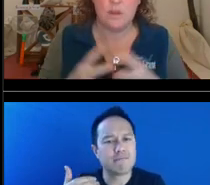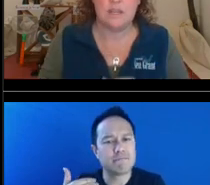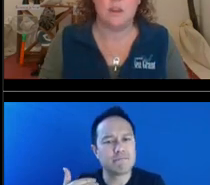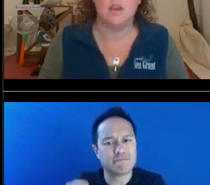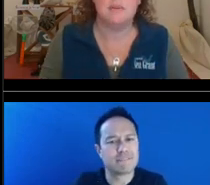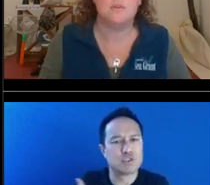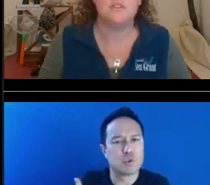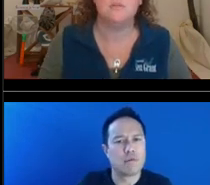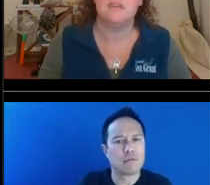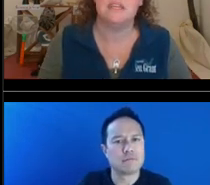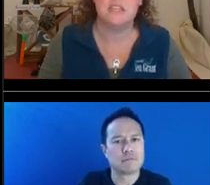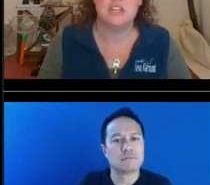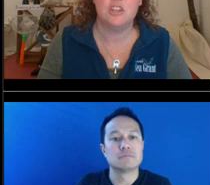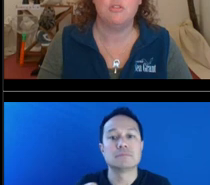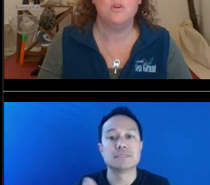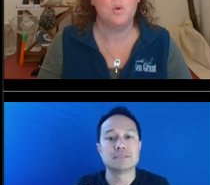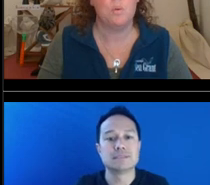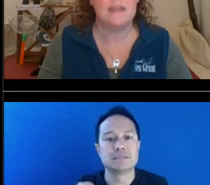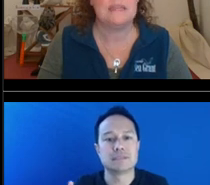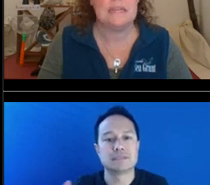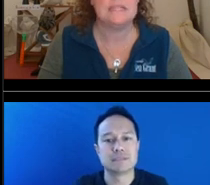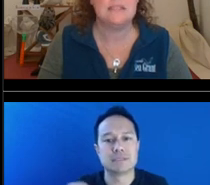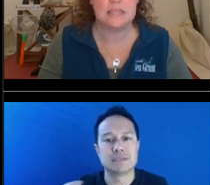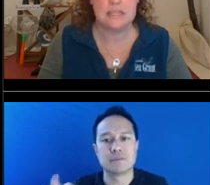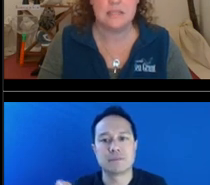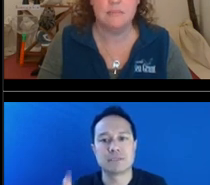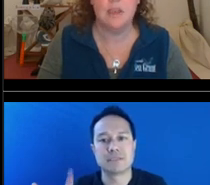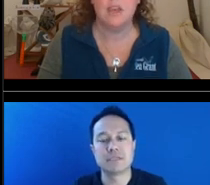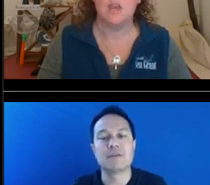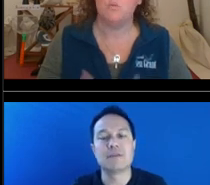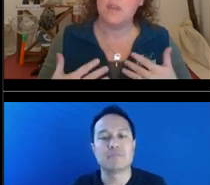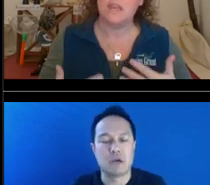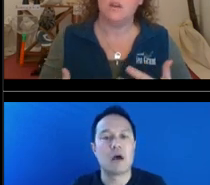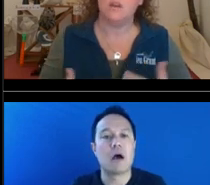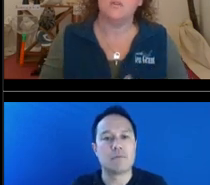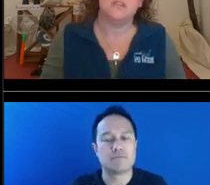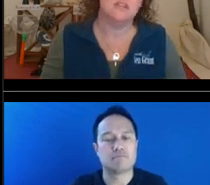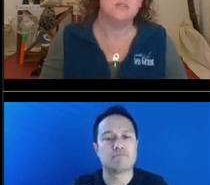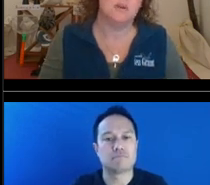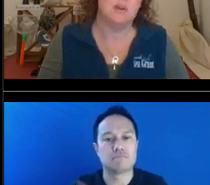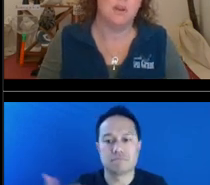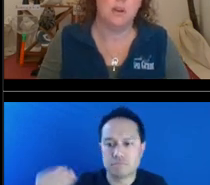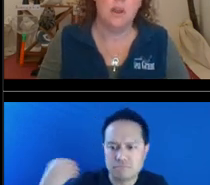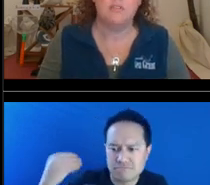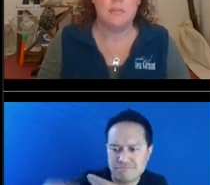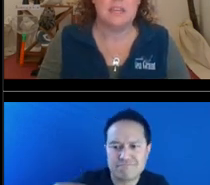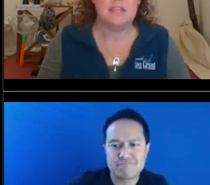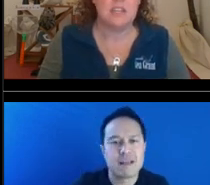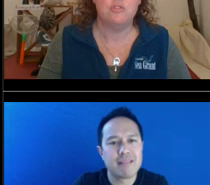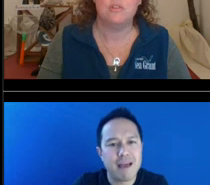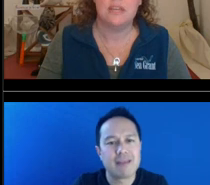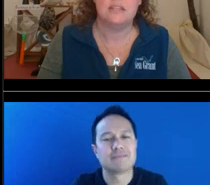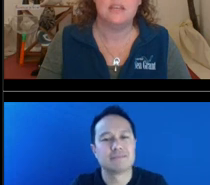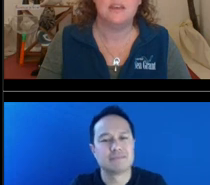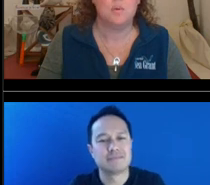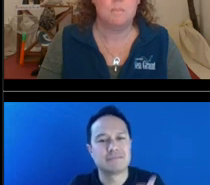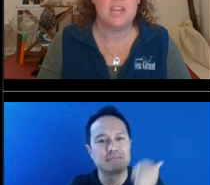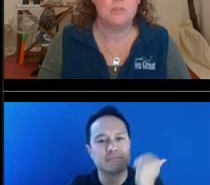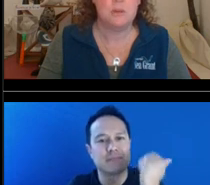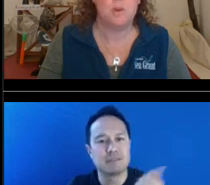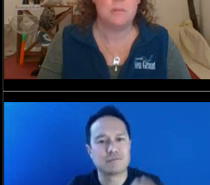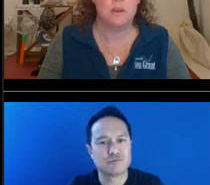Stacy and Wendy are coming to us from the ancestral Hawaiian lands and seas, and we are hosting this webinar from the ancestral lands